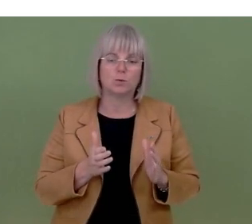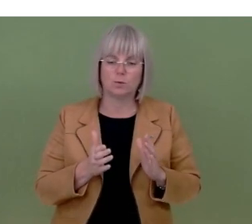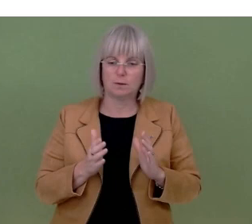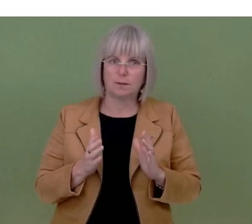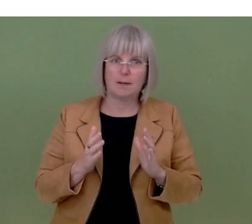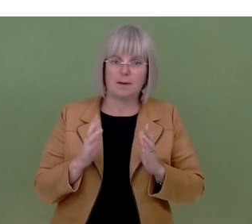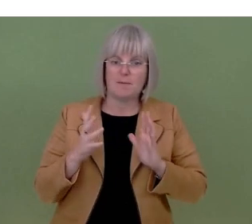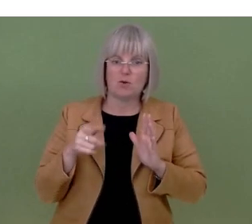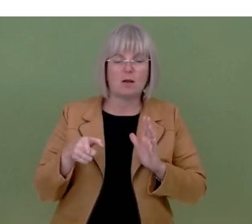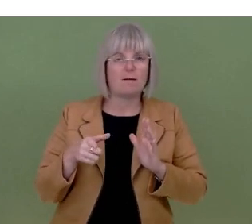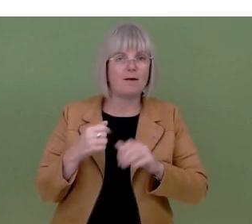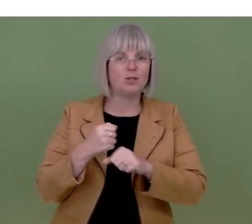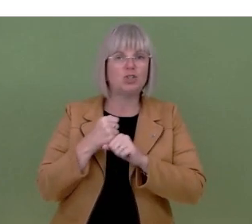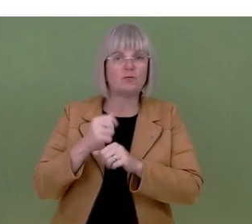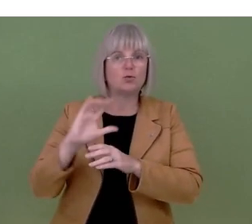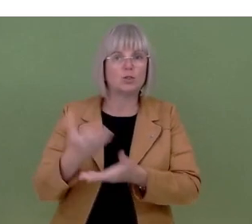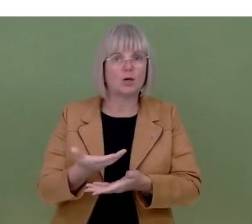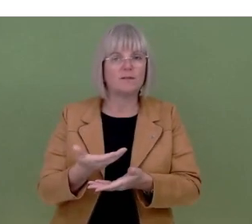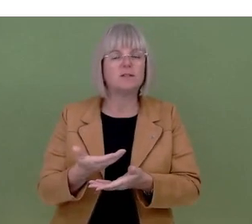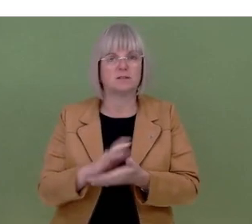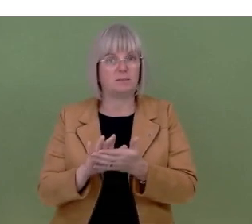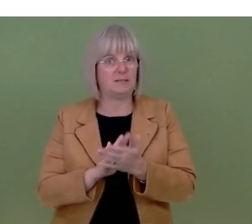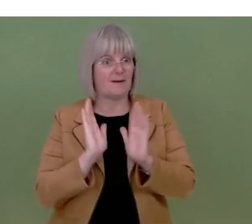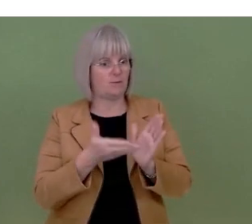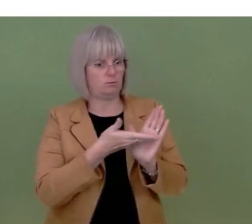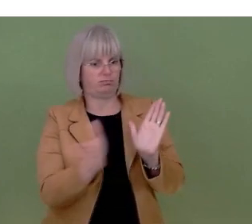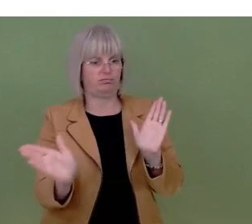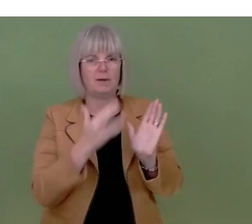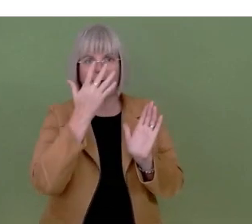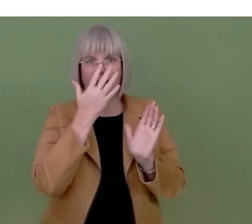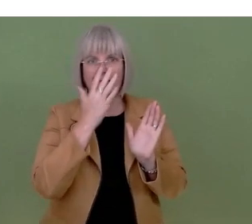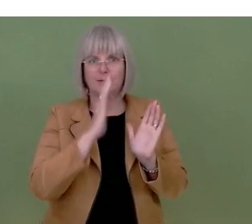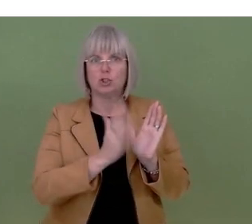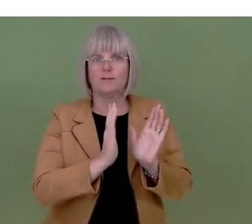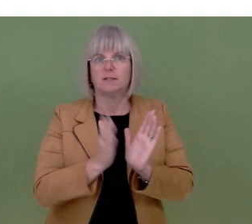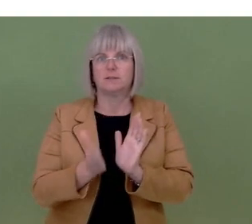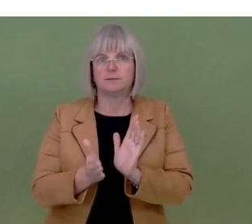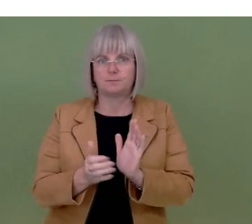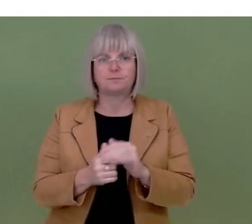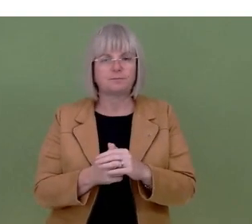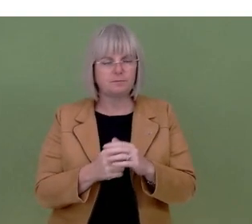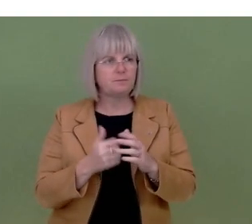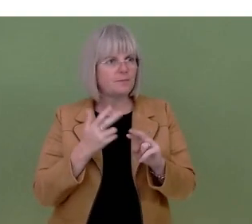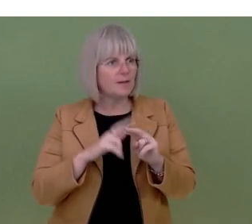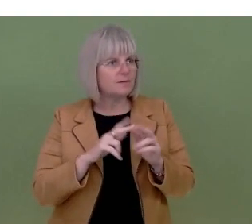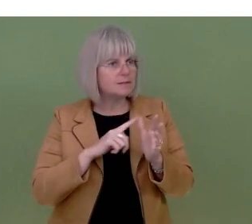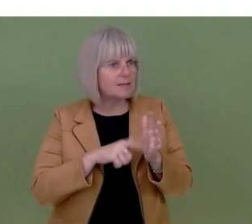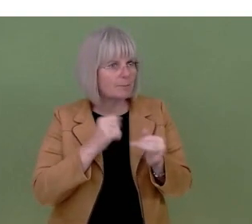service where the TAPs and APs are, of course, the most appropriate person or professional to meet presenting need. So, for example,